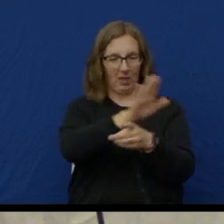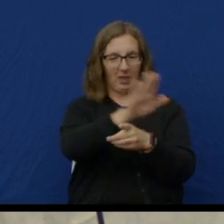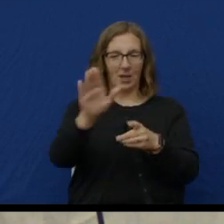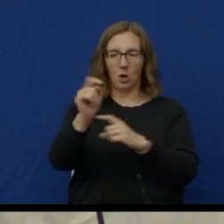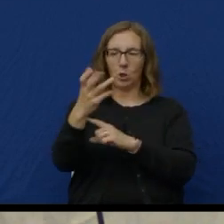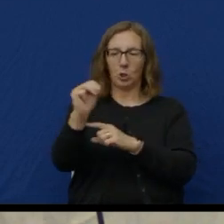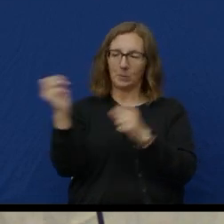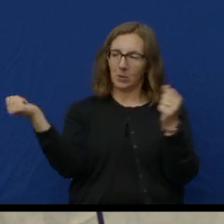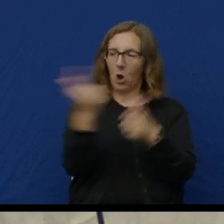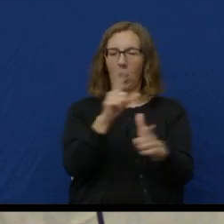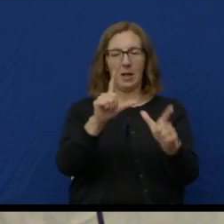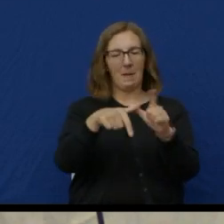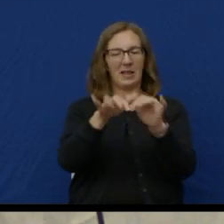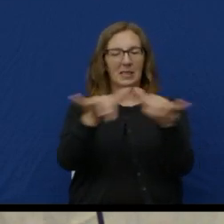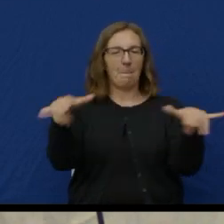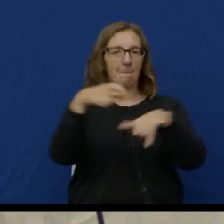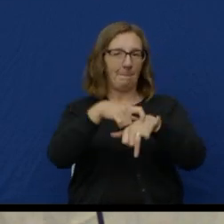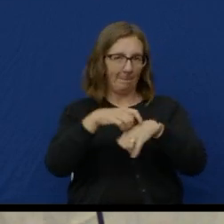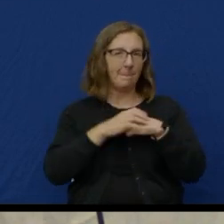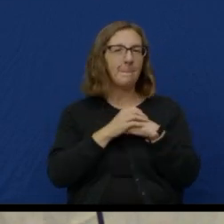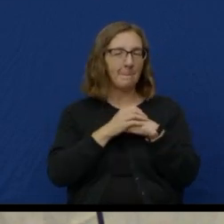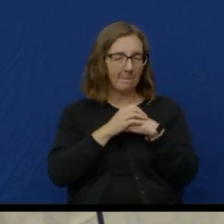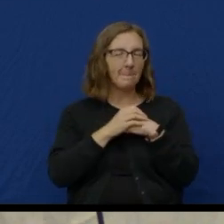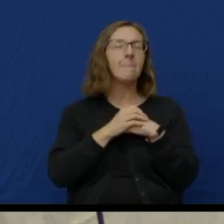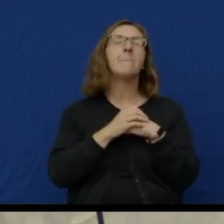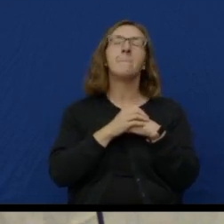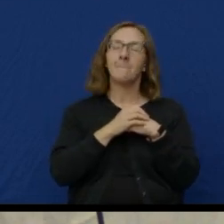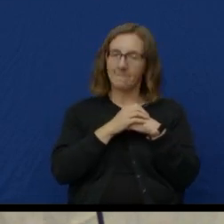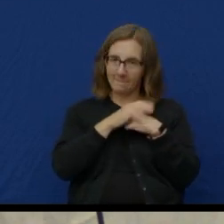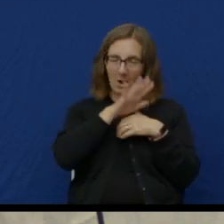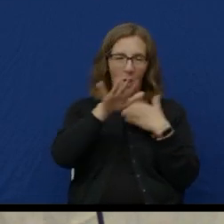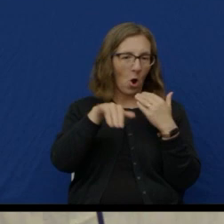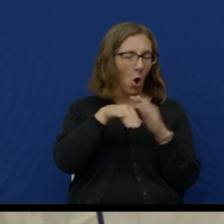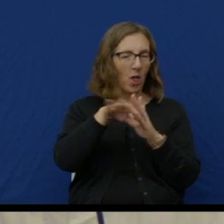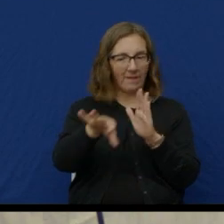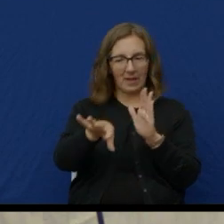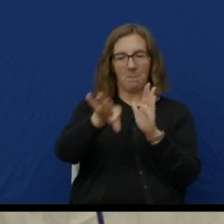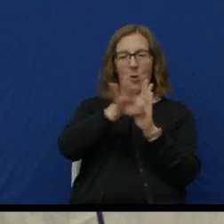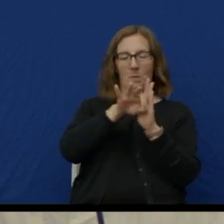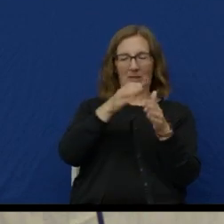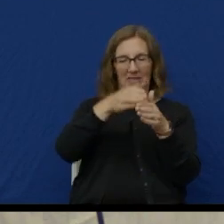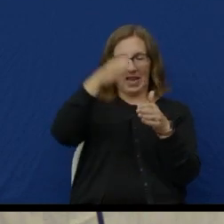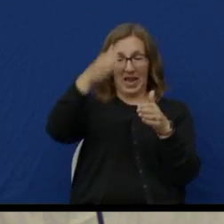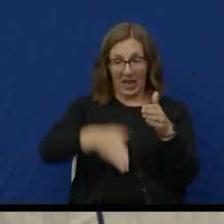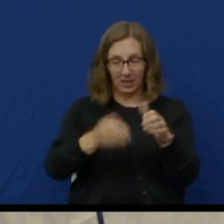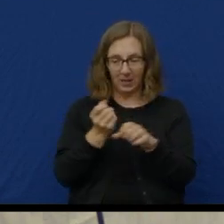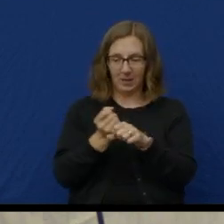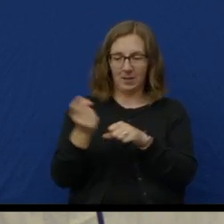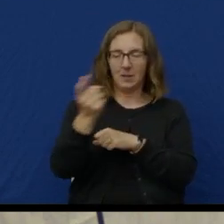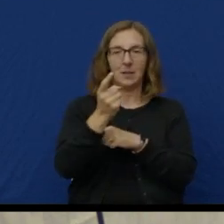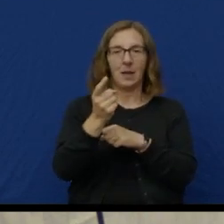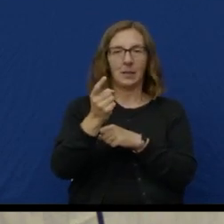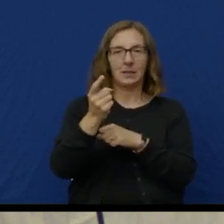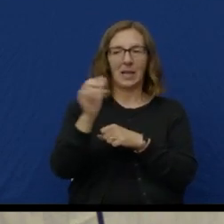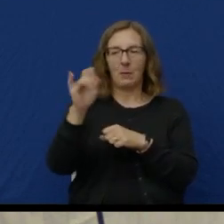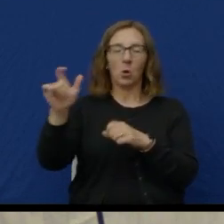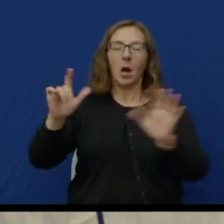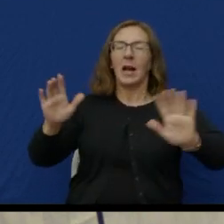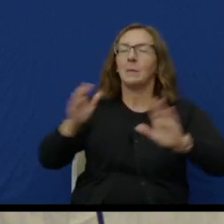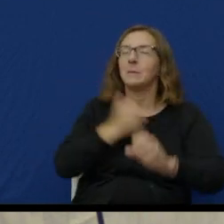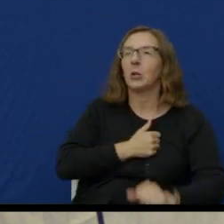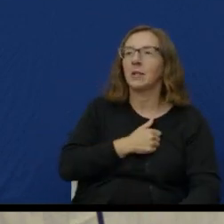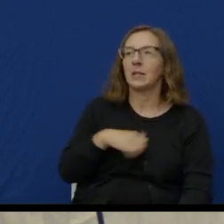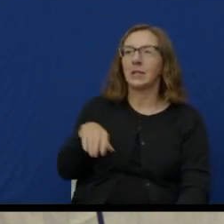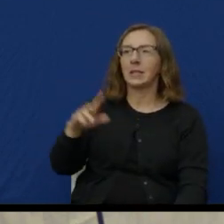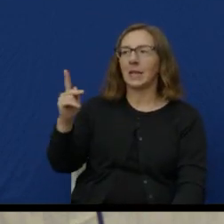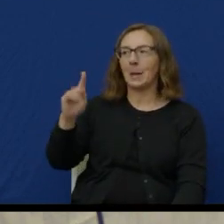same time. And so those are all those appointments in next April. KBE board. Yeah, KBE board